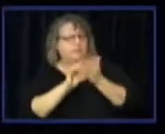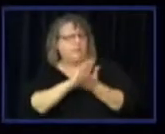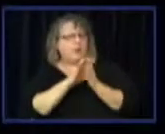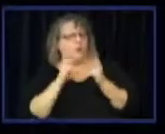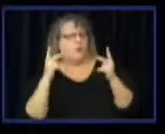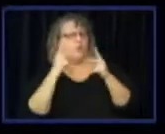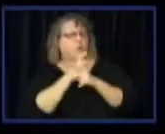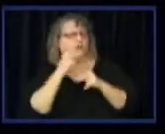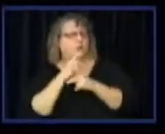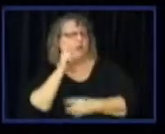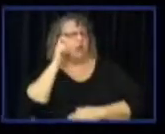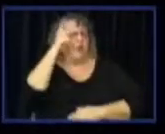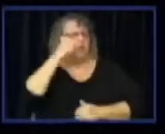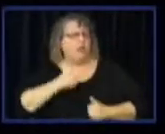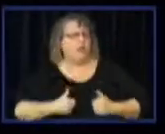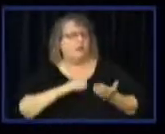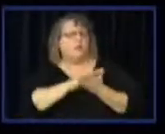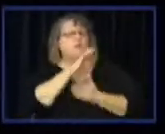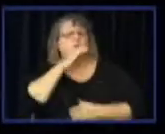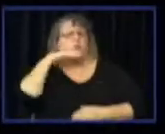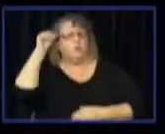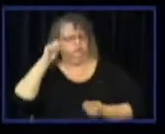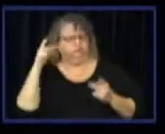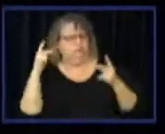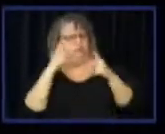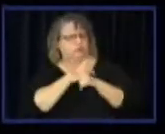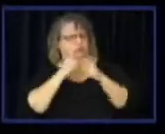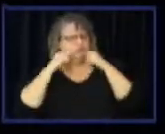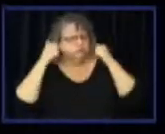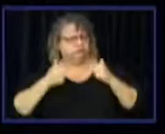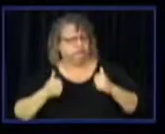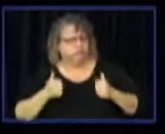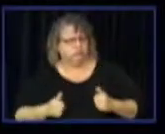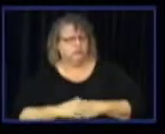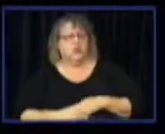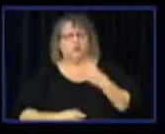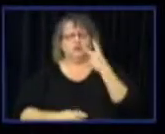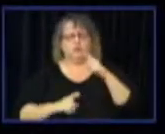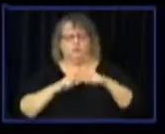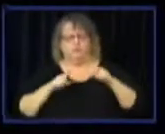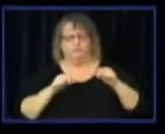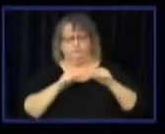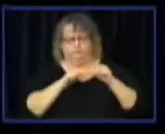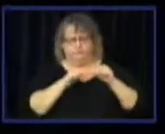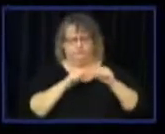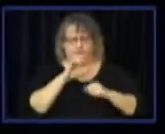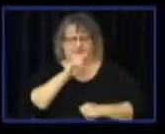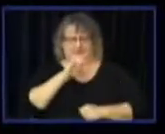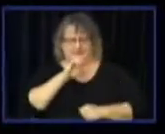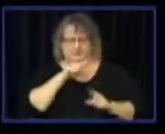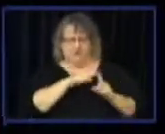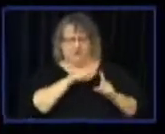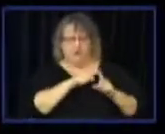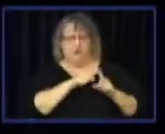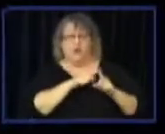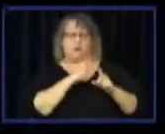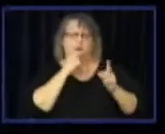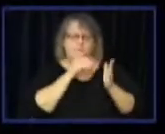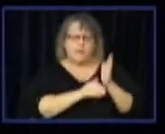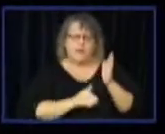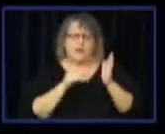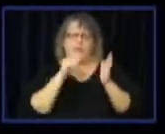worse later in life. And that's really the key. There's two kinds of chronic traumatic encephalopathy. The one from